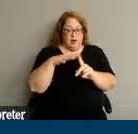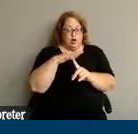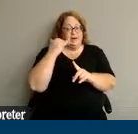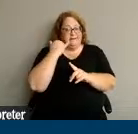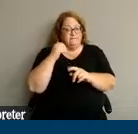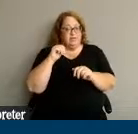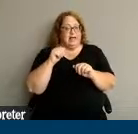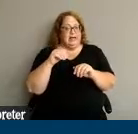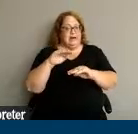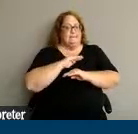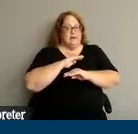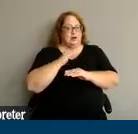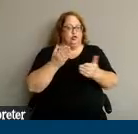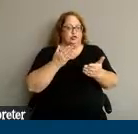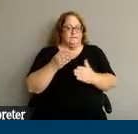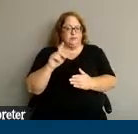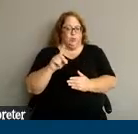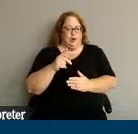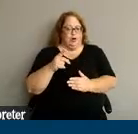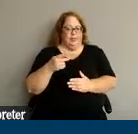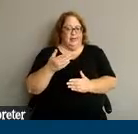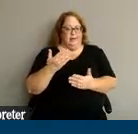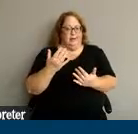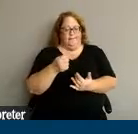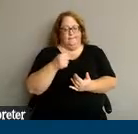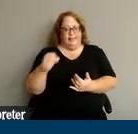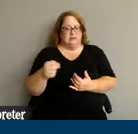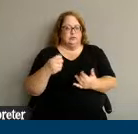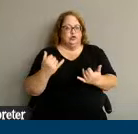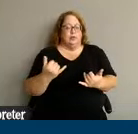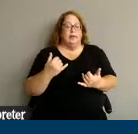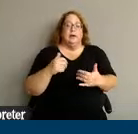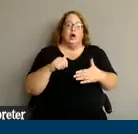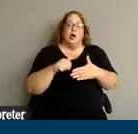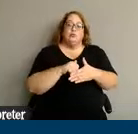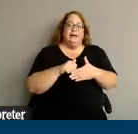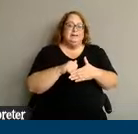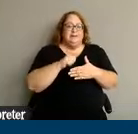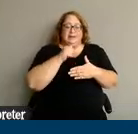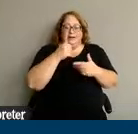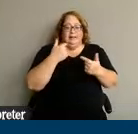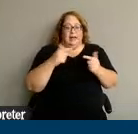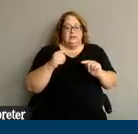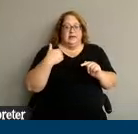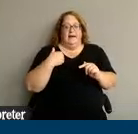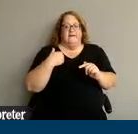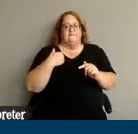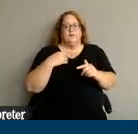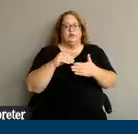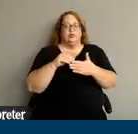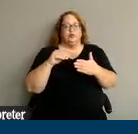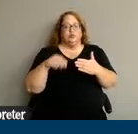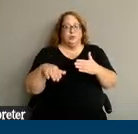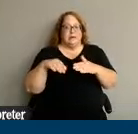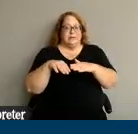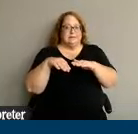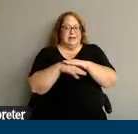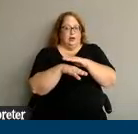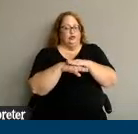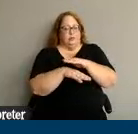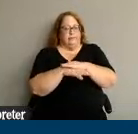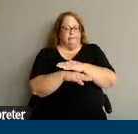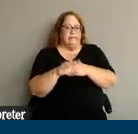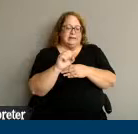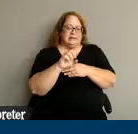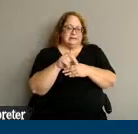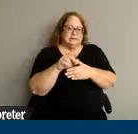they are. And so our practices do not allow us to have a pipeline of students entering into our SSD schools. And